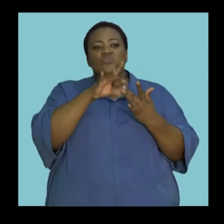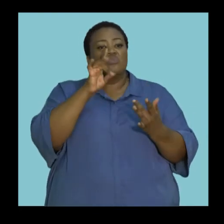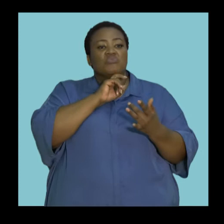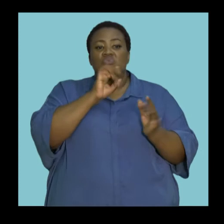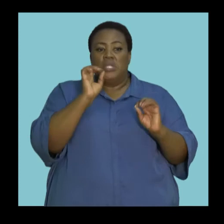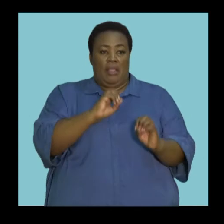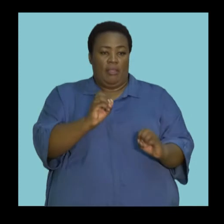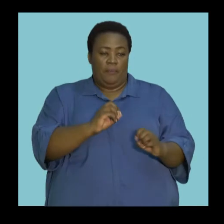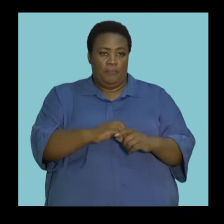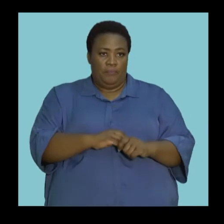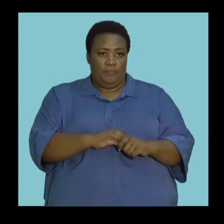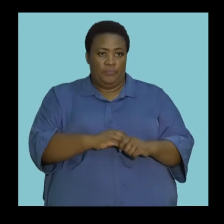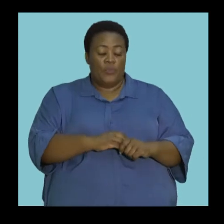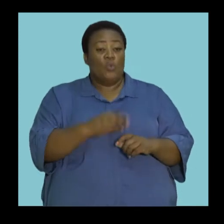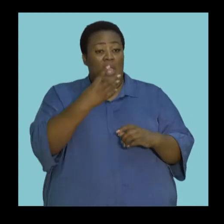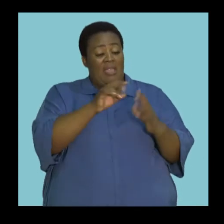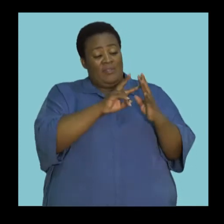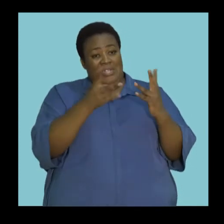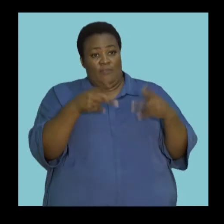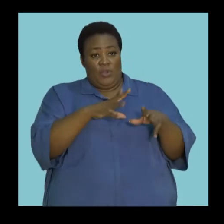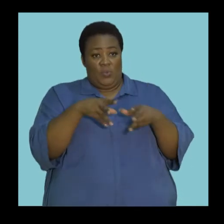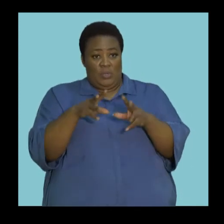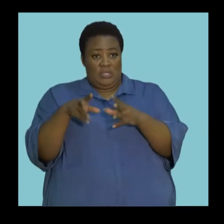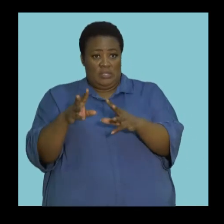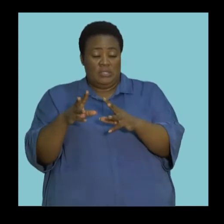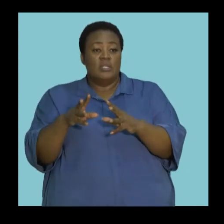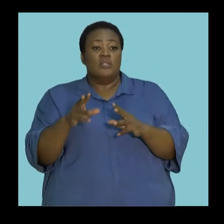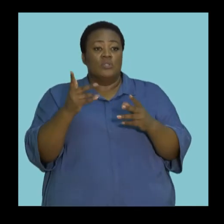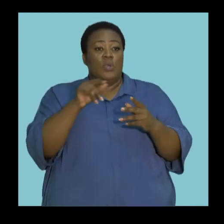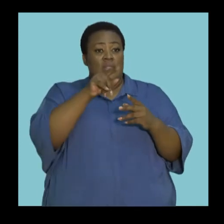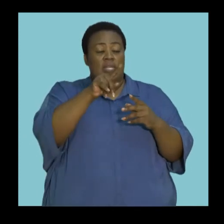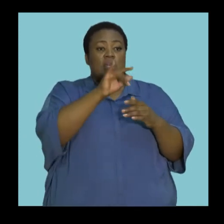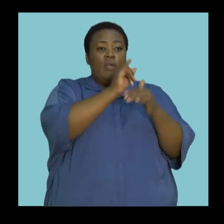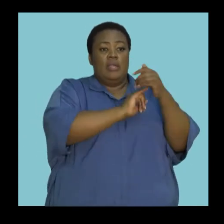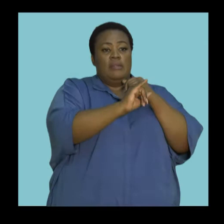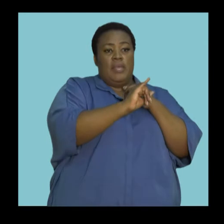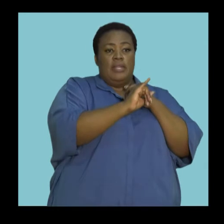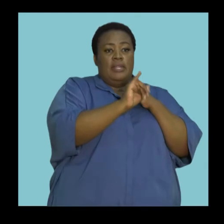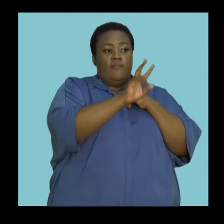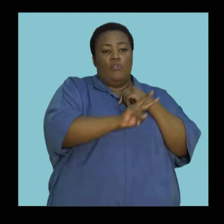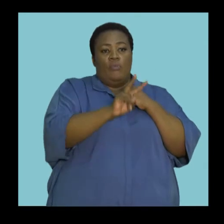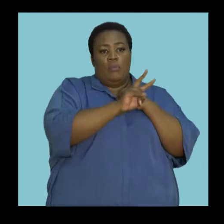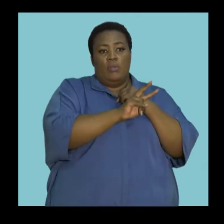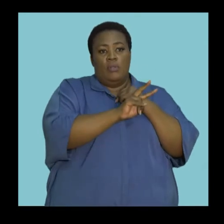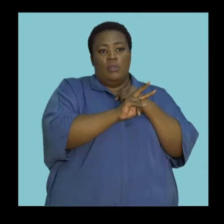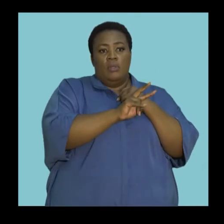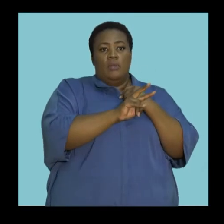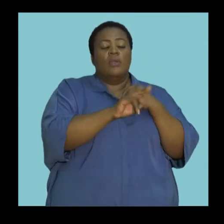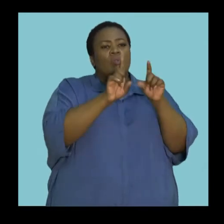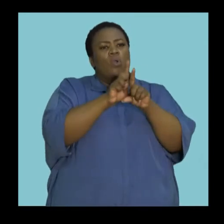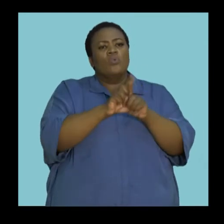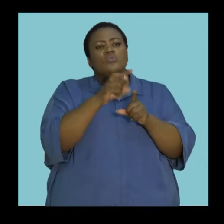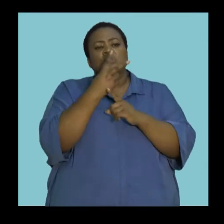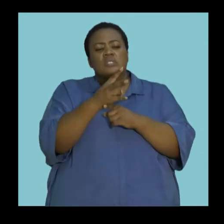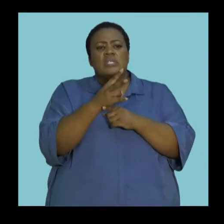got different contraceptive methods, and so that would be our independent variable. And then we also